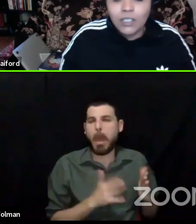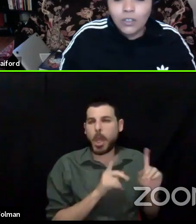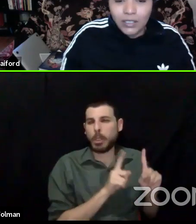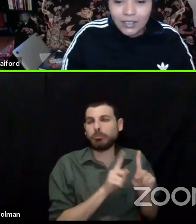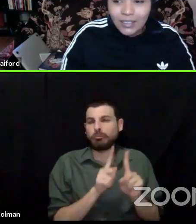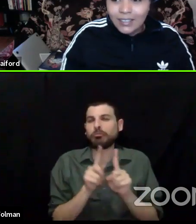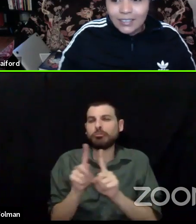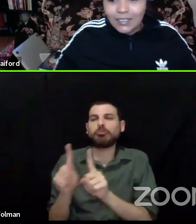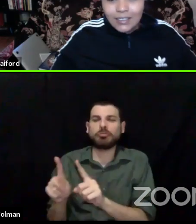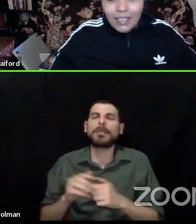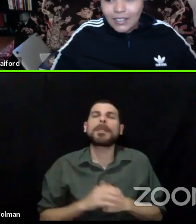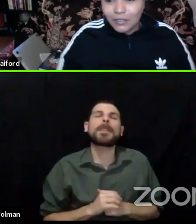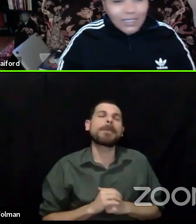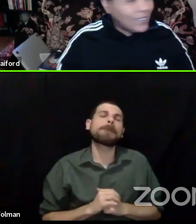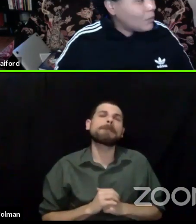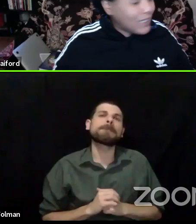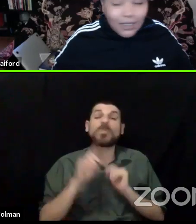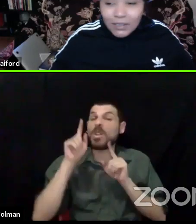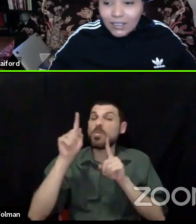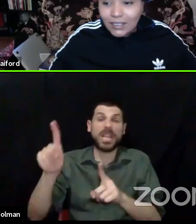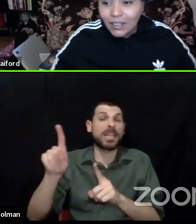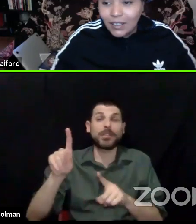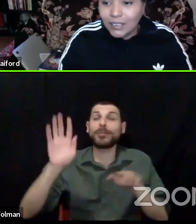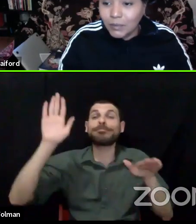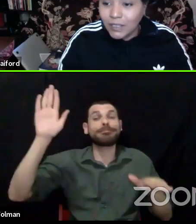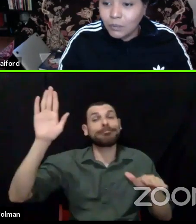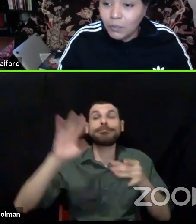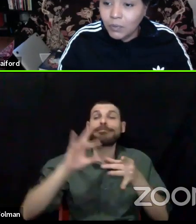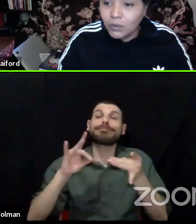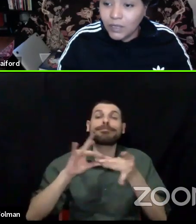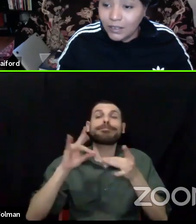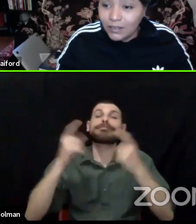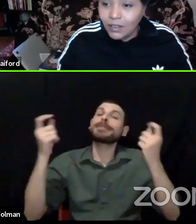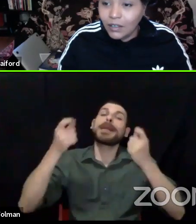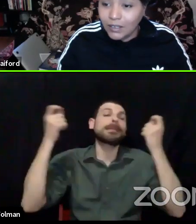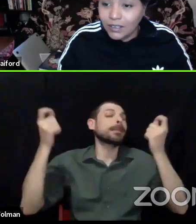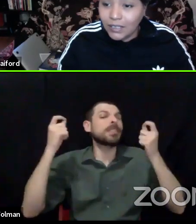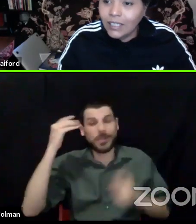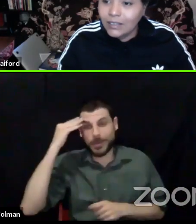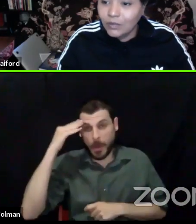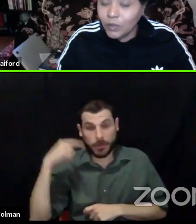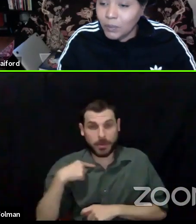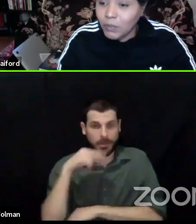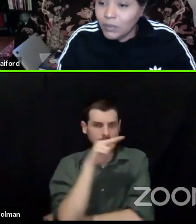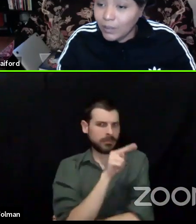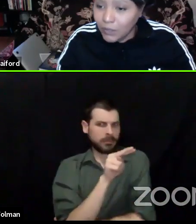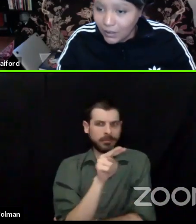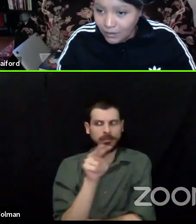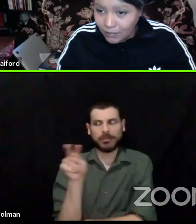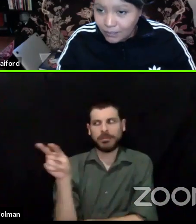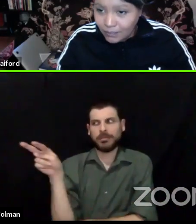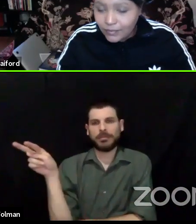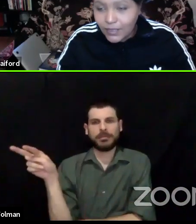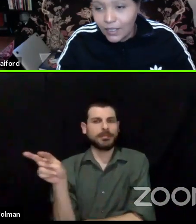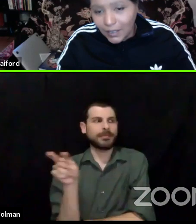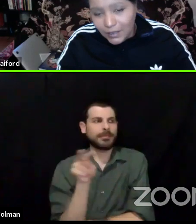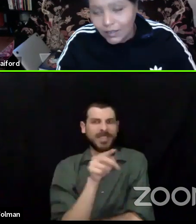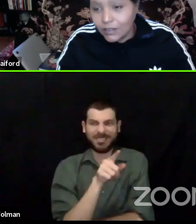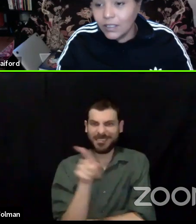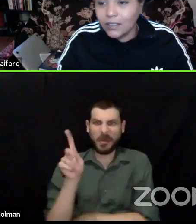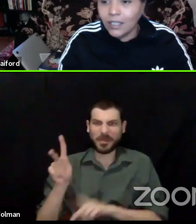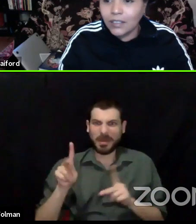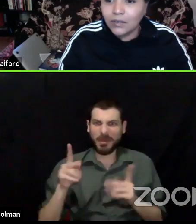with a lawyer to the inauguration. I'm sitting up here seeing all these big people with, you know, all this hate from people like me. And